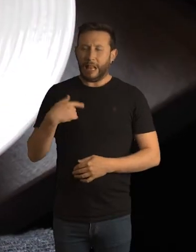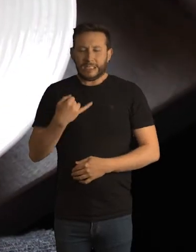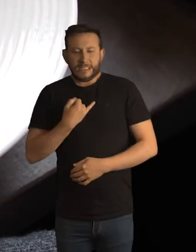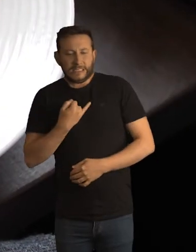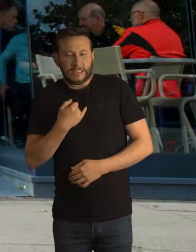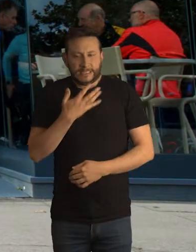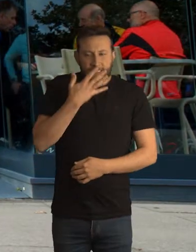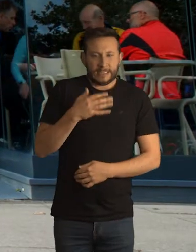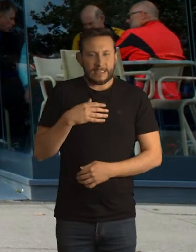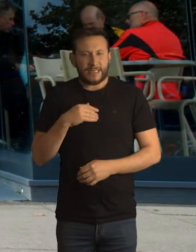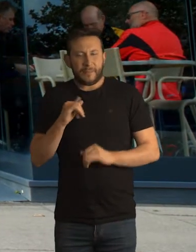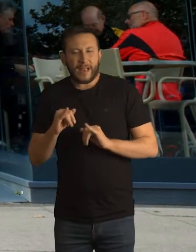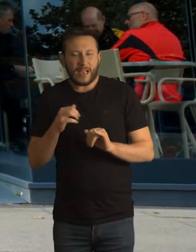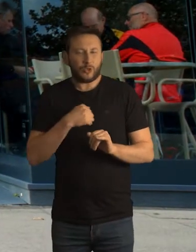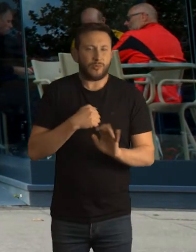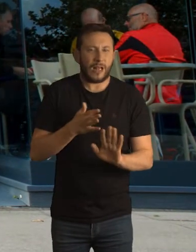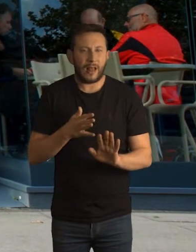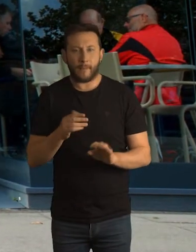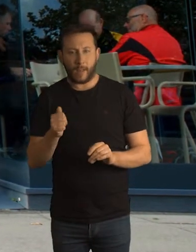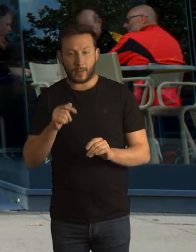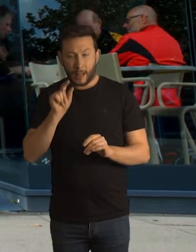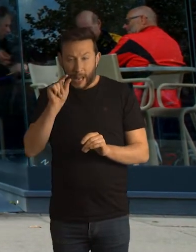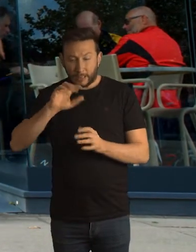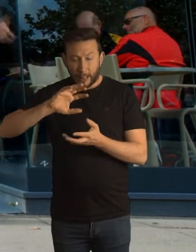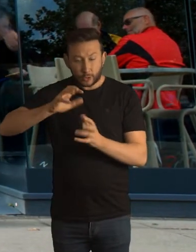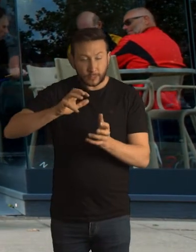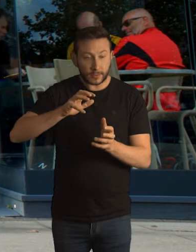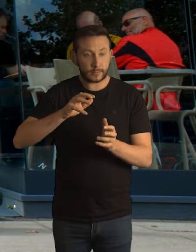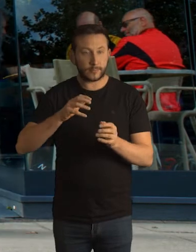willing to make just the small, reasonable adjustments go a long way.